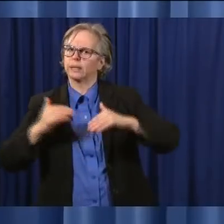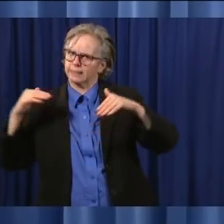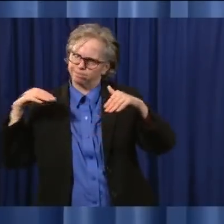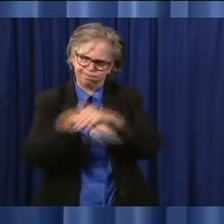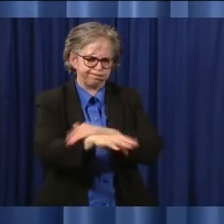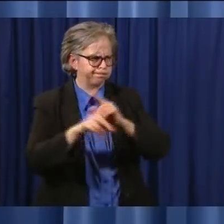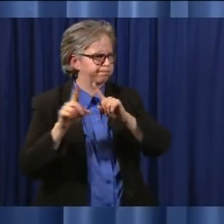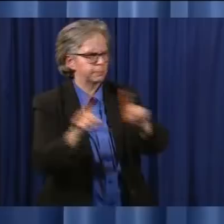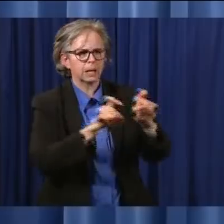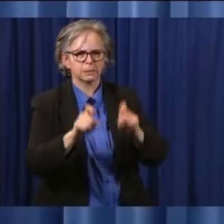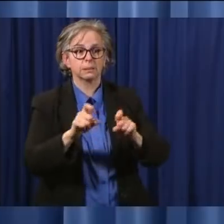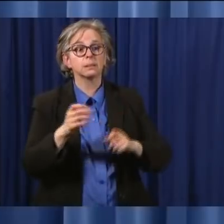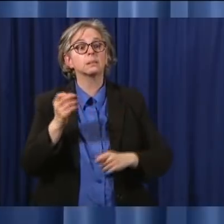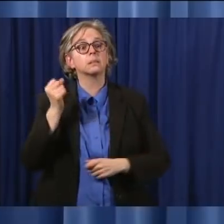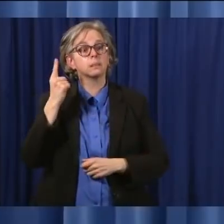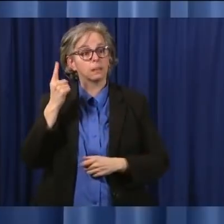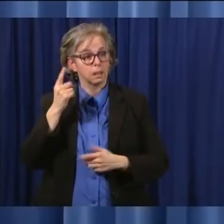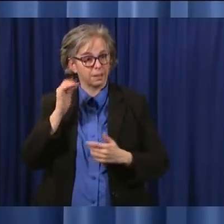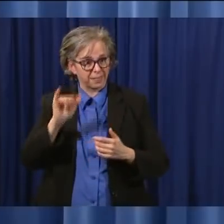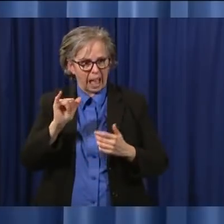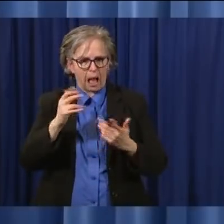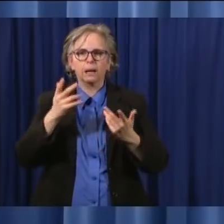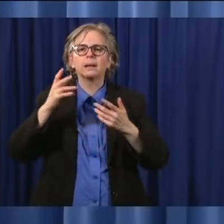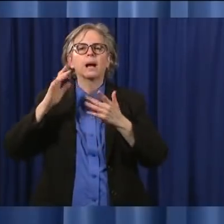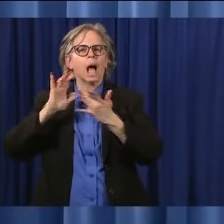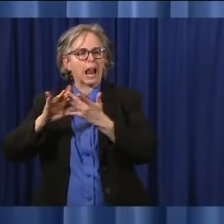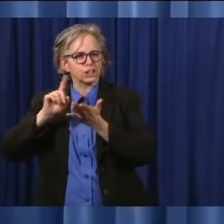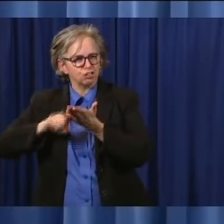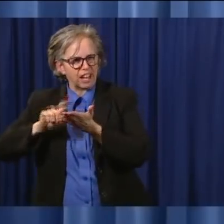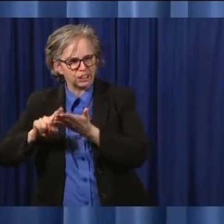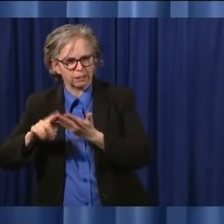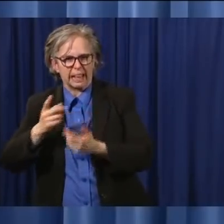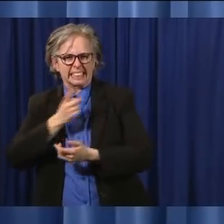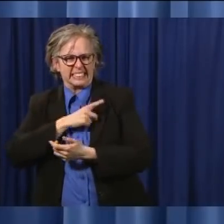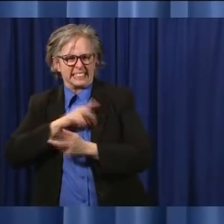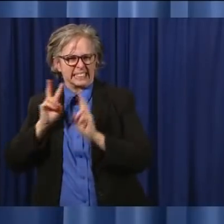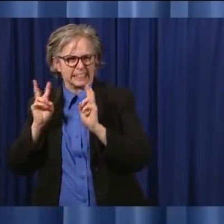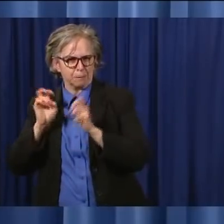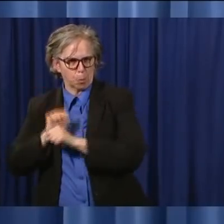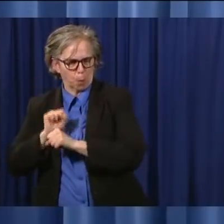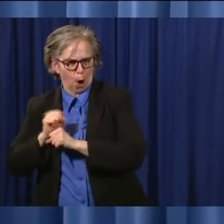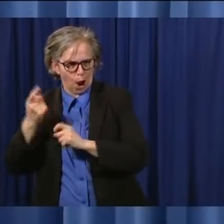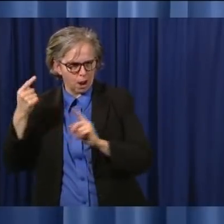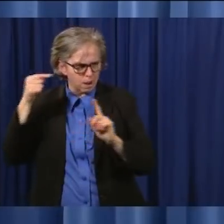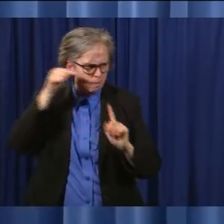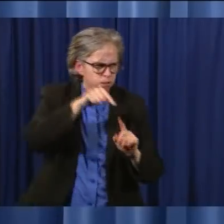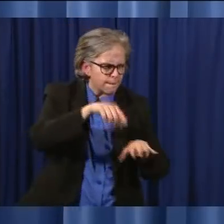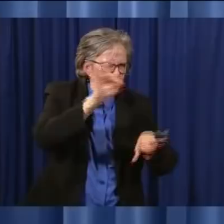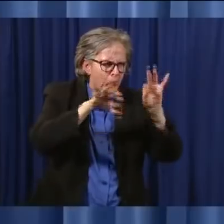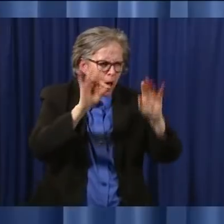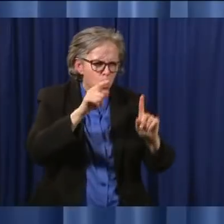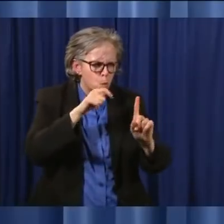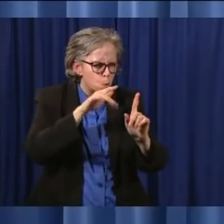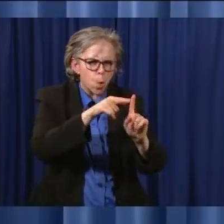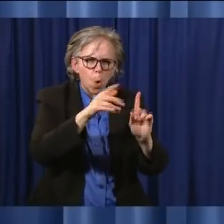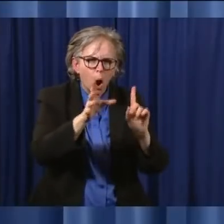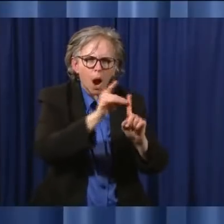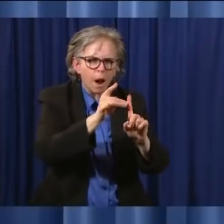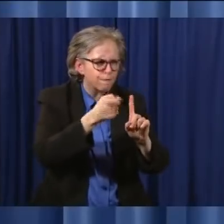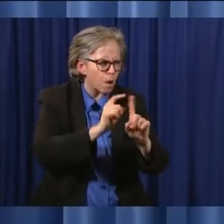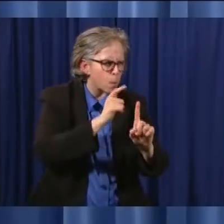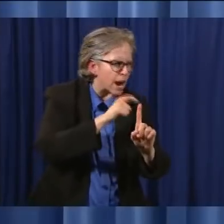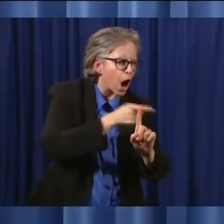do that detective work that finds out who else they've been in contact with and kind of draw that circle around that person. The other thing that we are